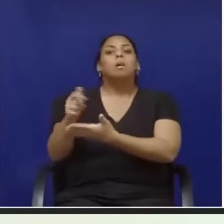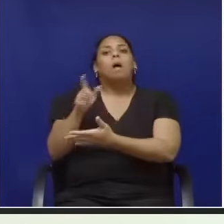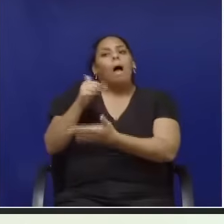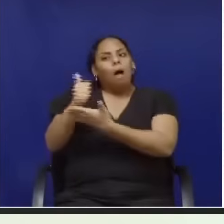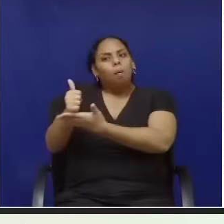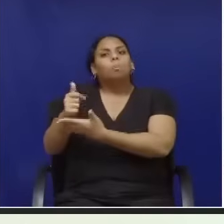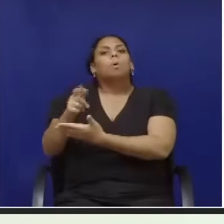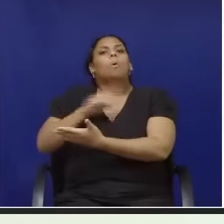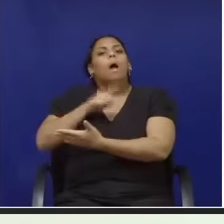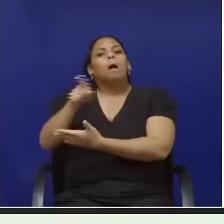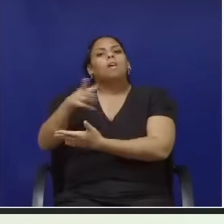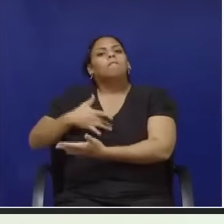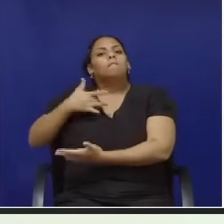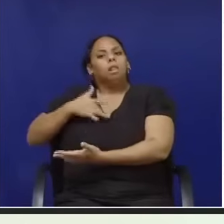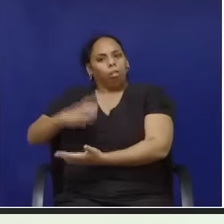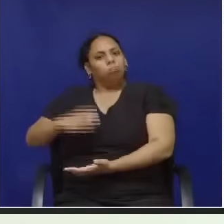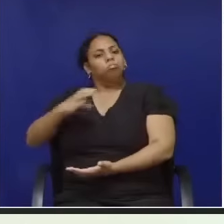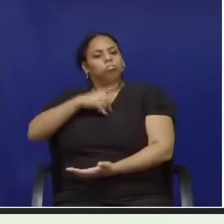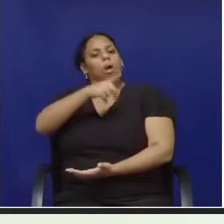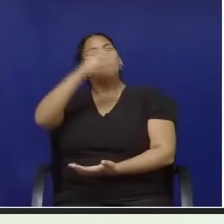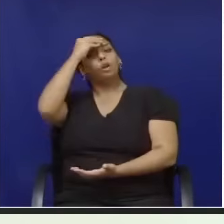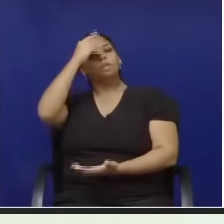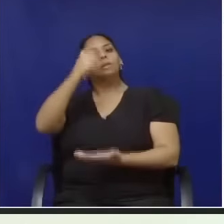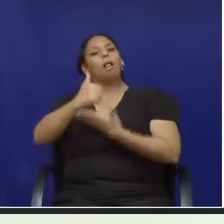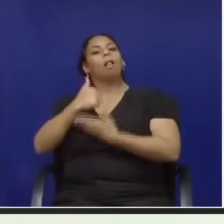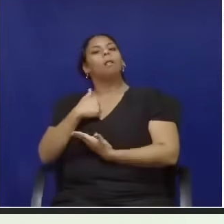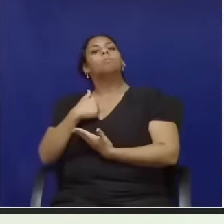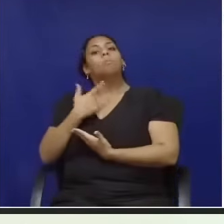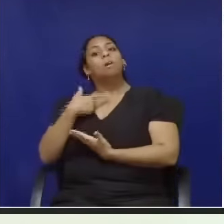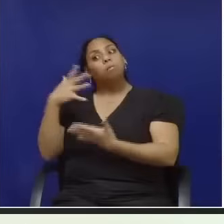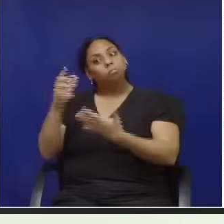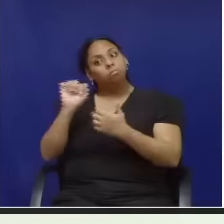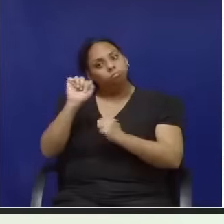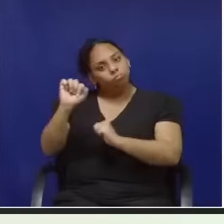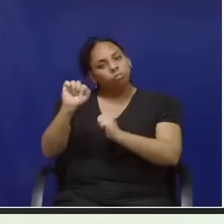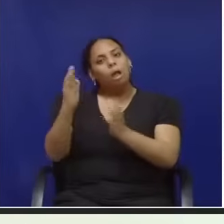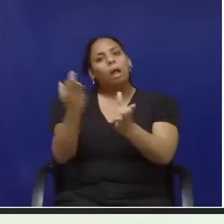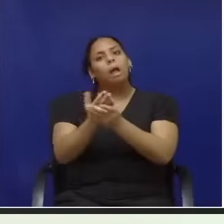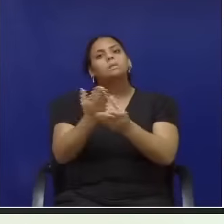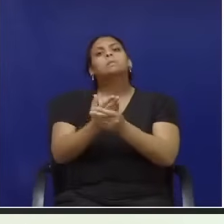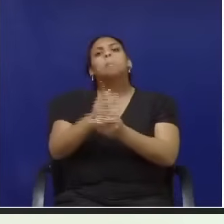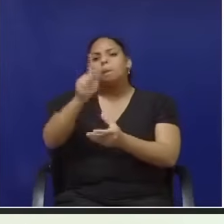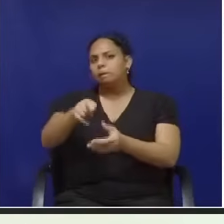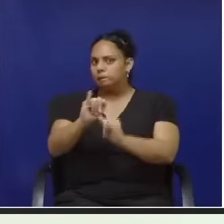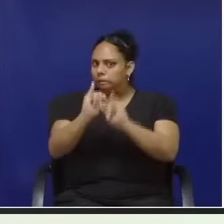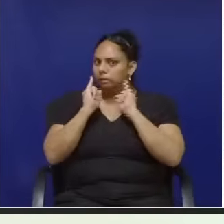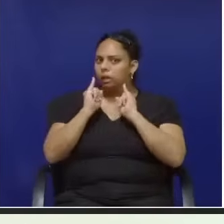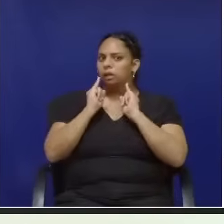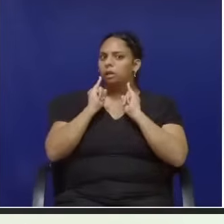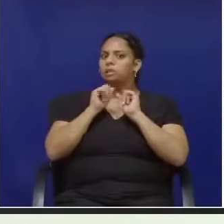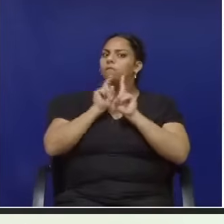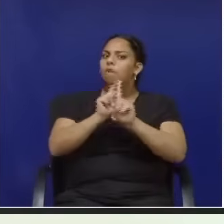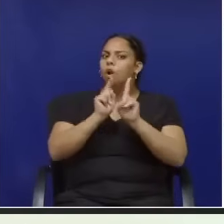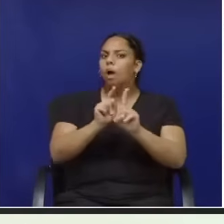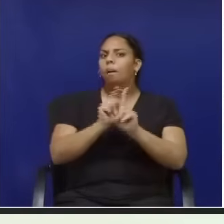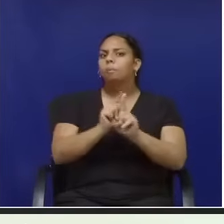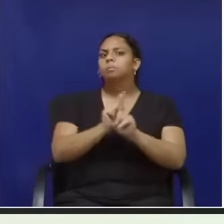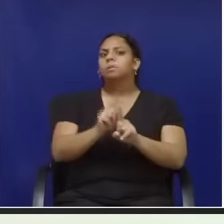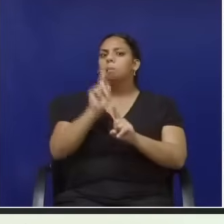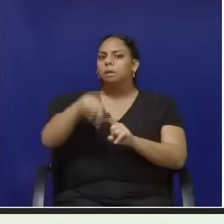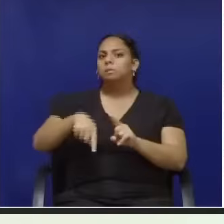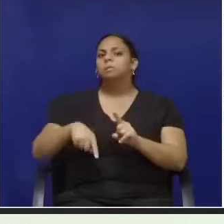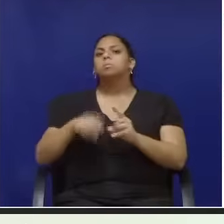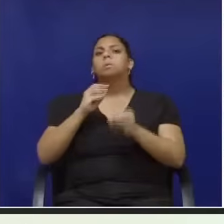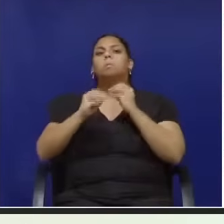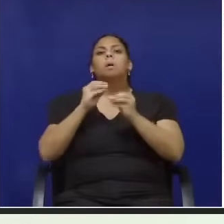that they are being respected and their cases must be taken seriously and follow-ups be made, and they should